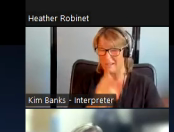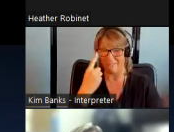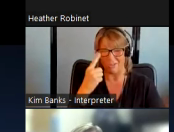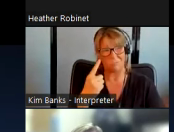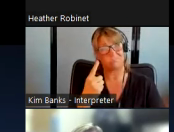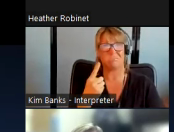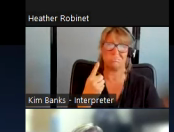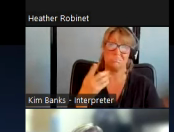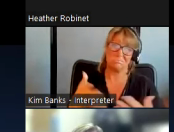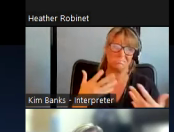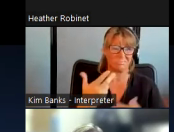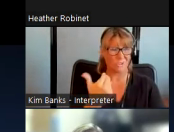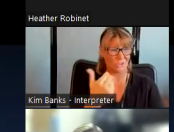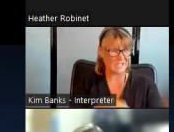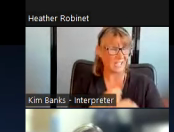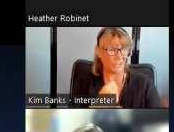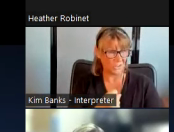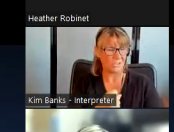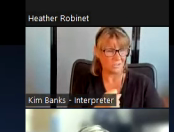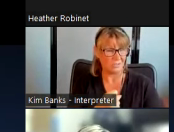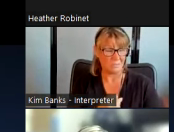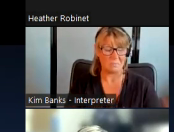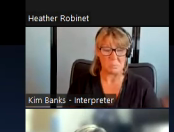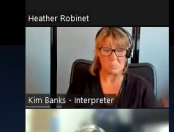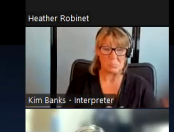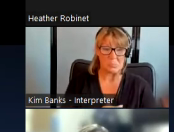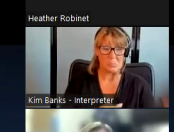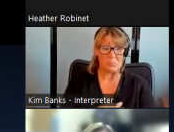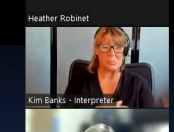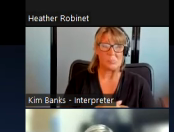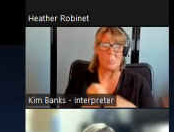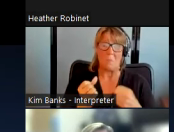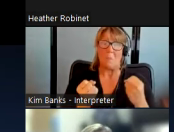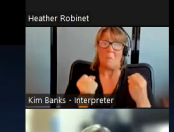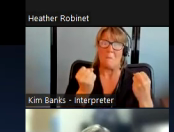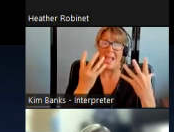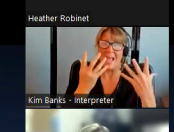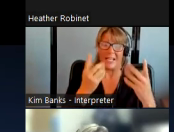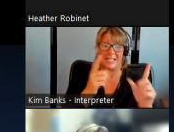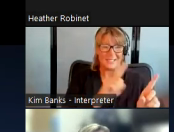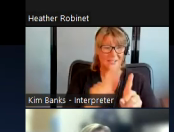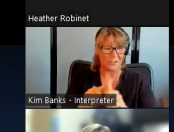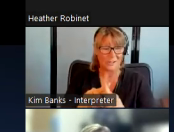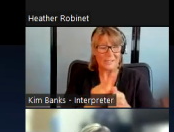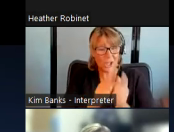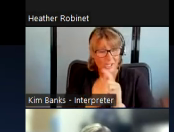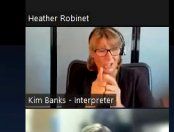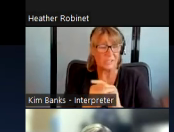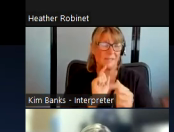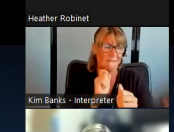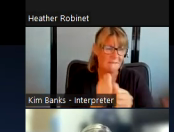gosh, 13 years now. And it's been many different updates and iterations in that time.